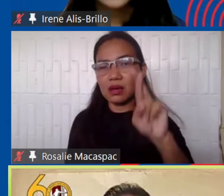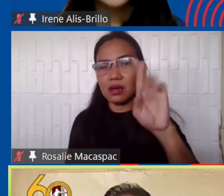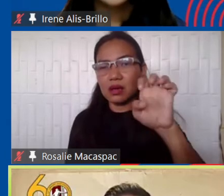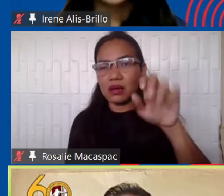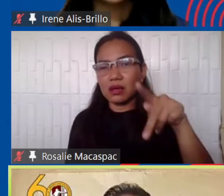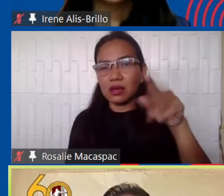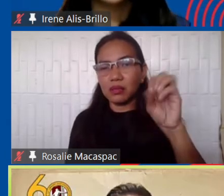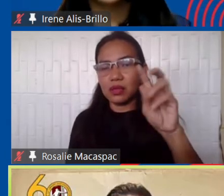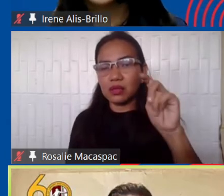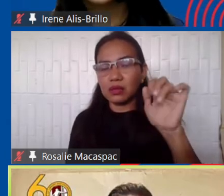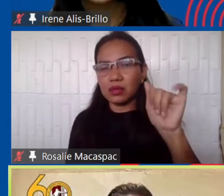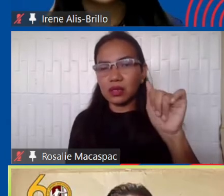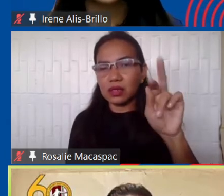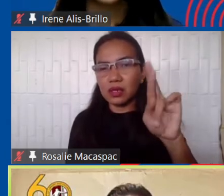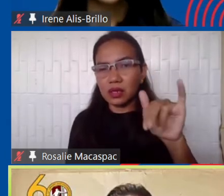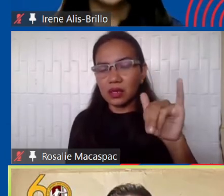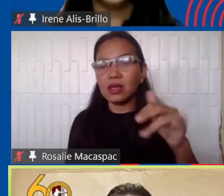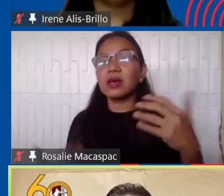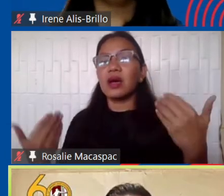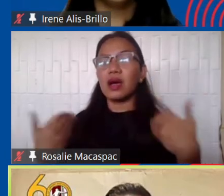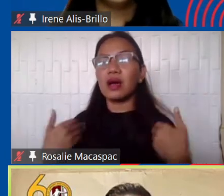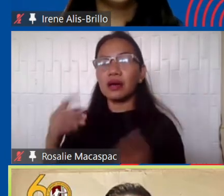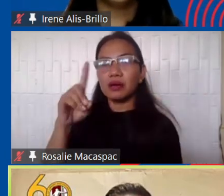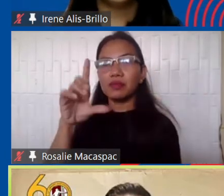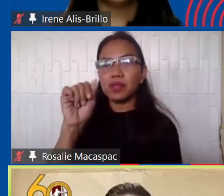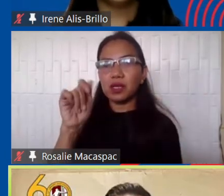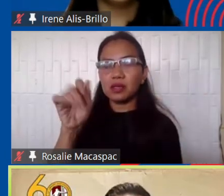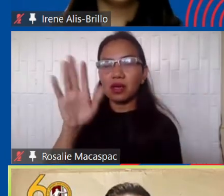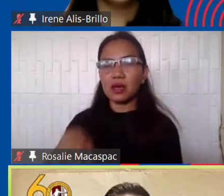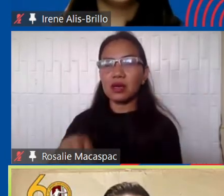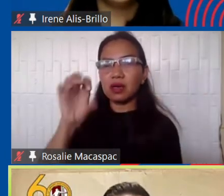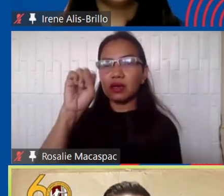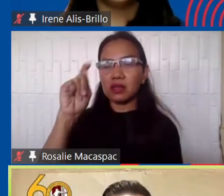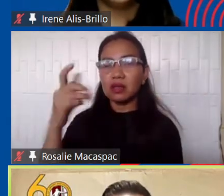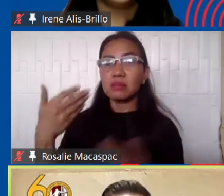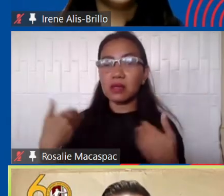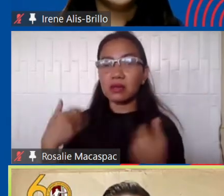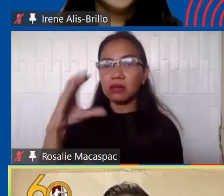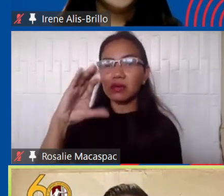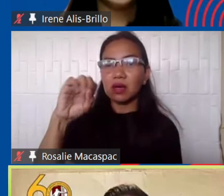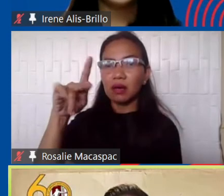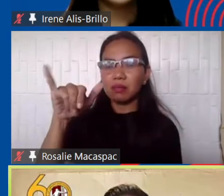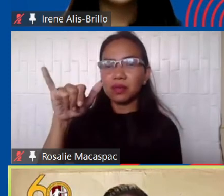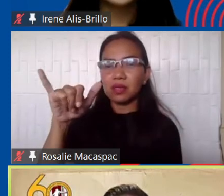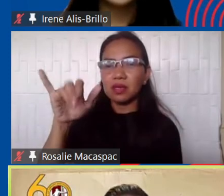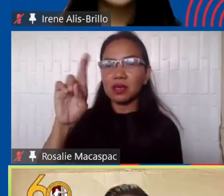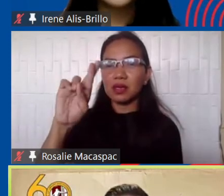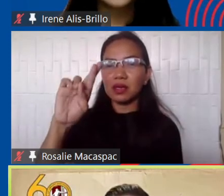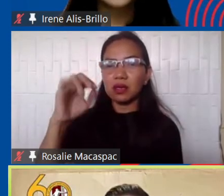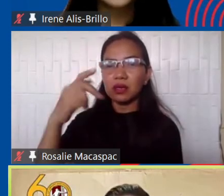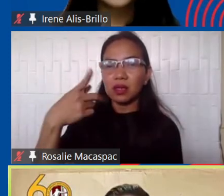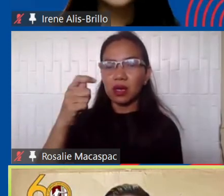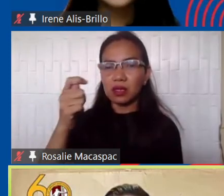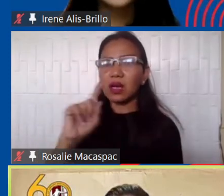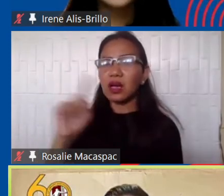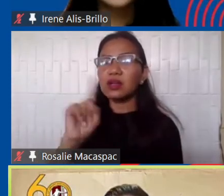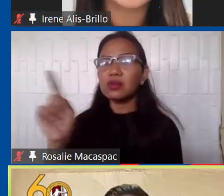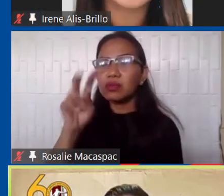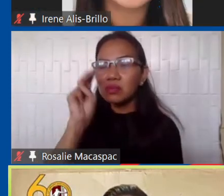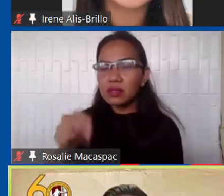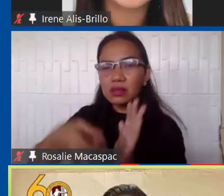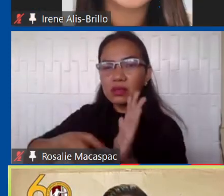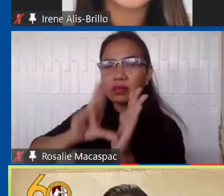data sets that are in copyright. So as long, we need to review ano ba yung nakasado sa copyright na yun